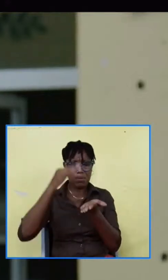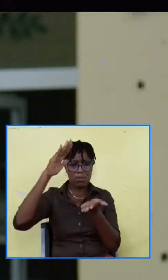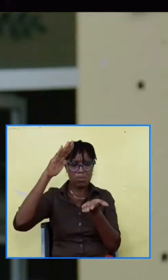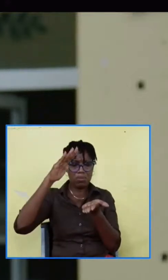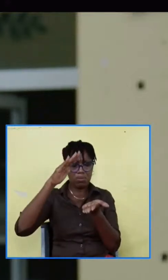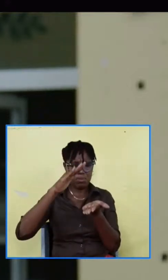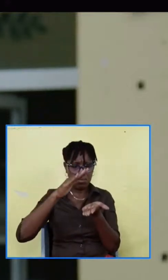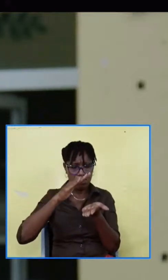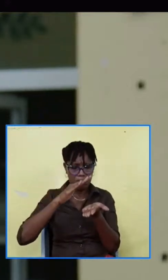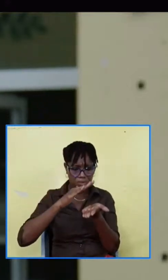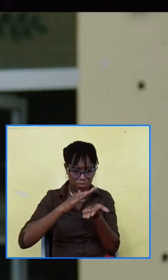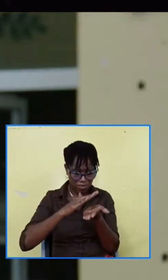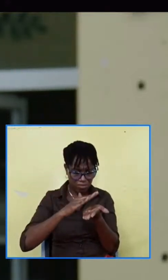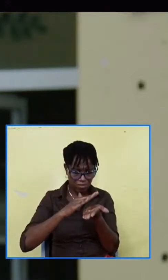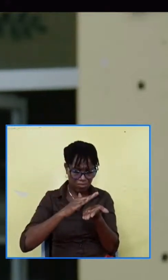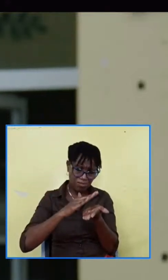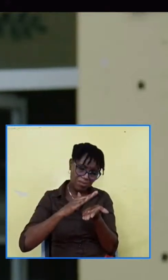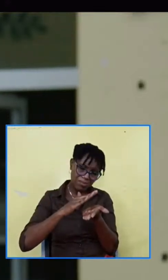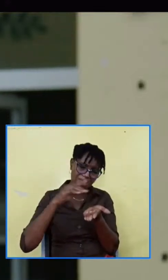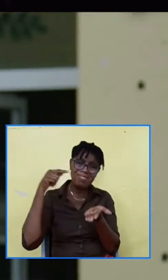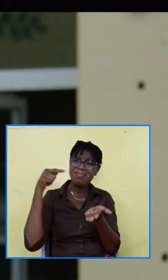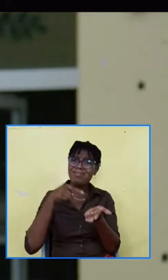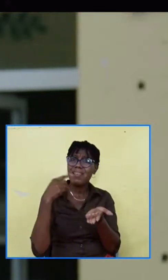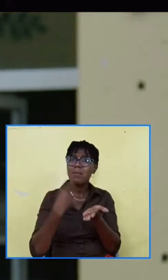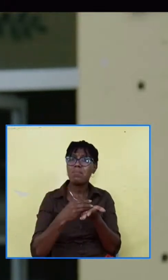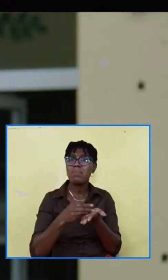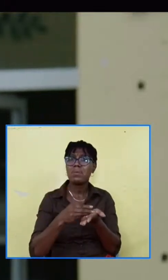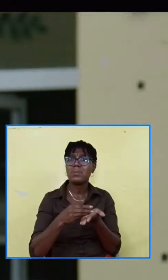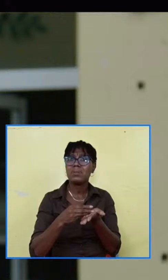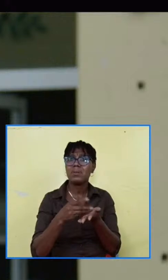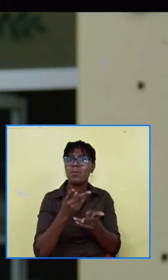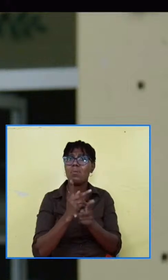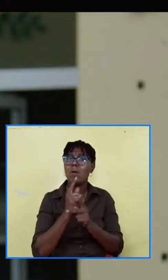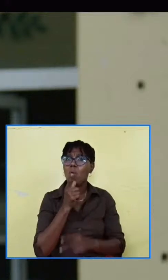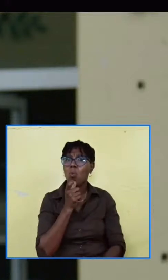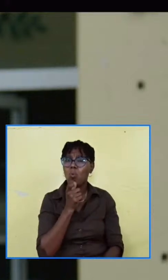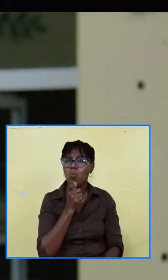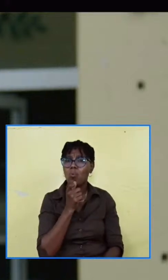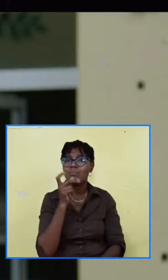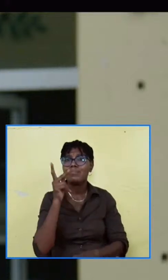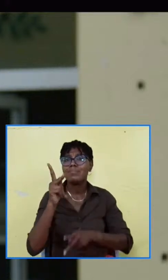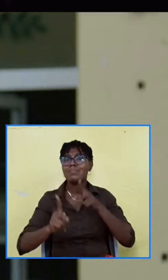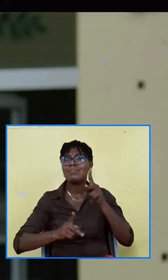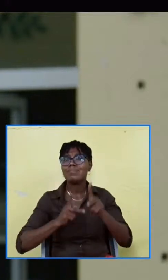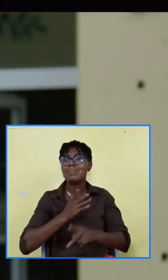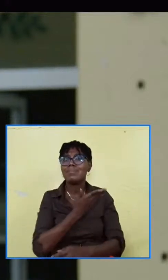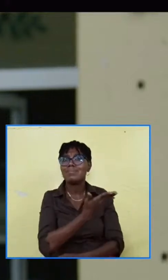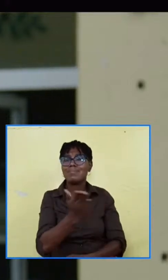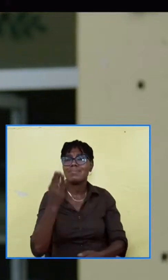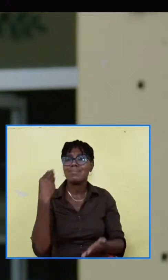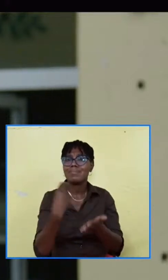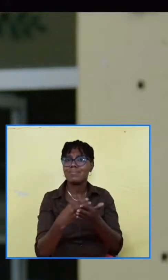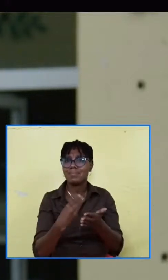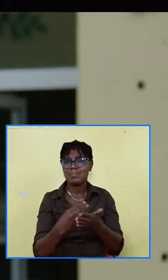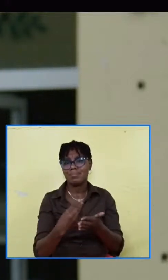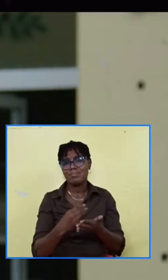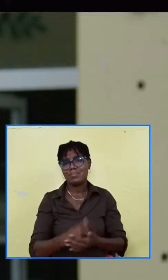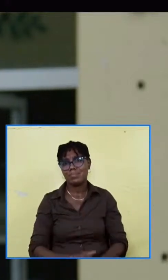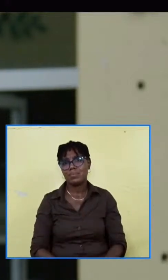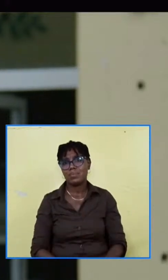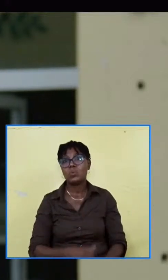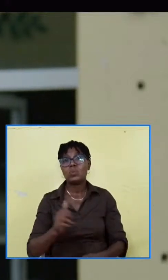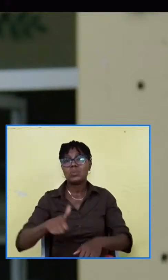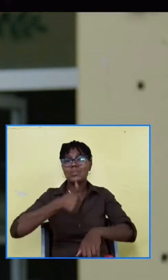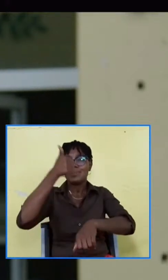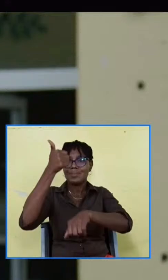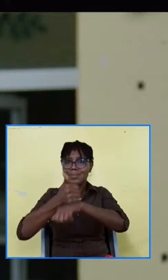really the people's money, right? So I believe that controls